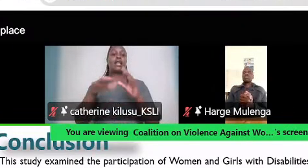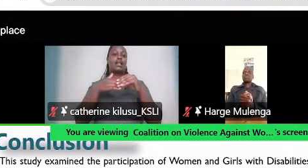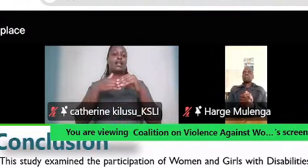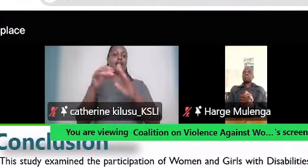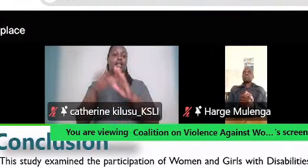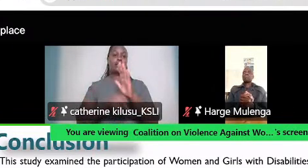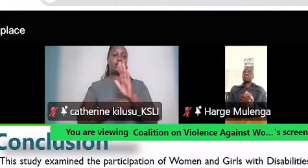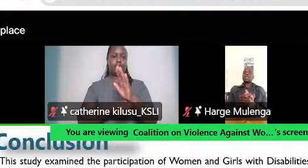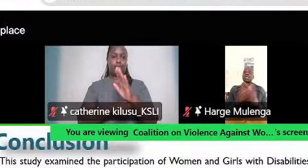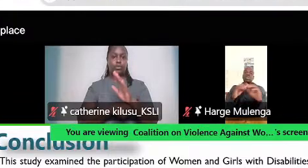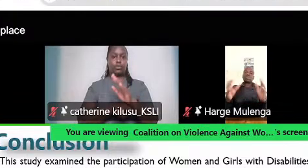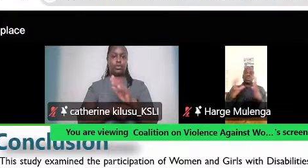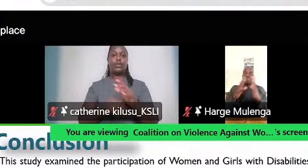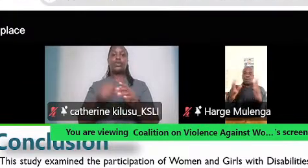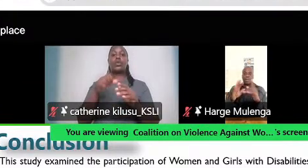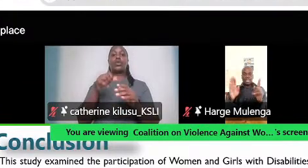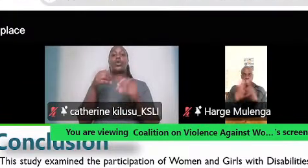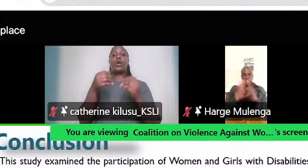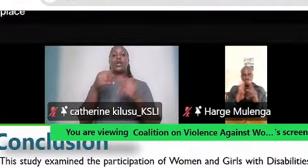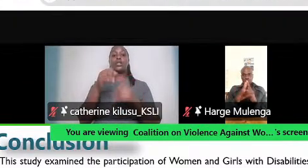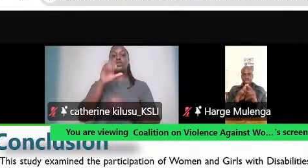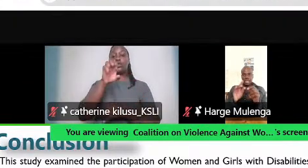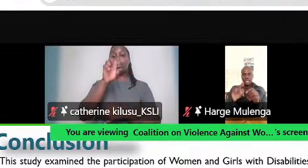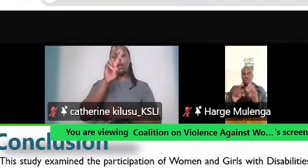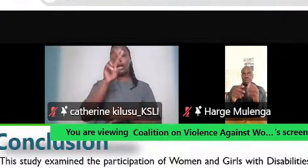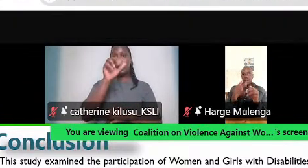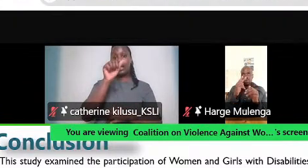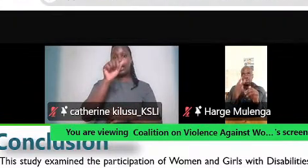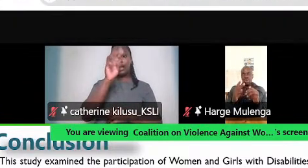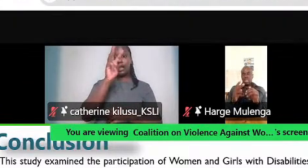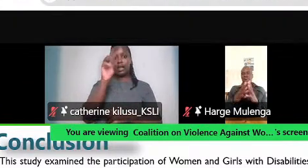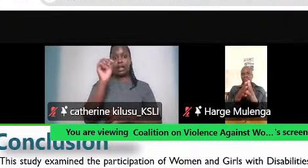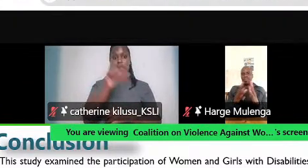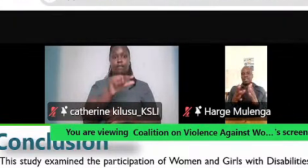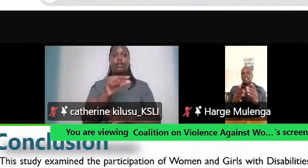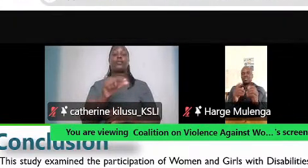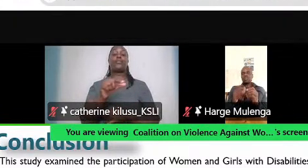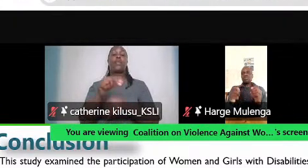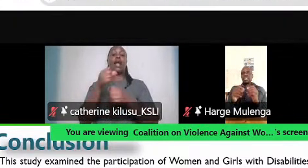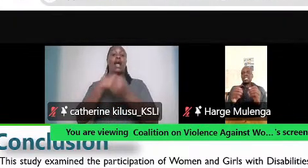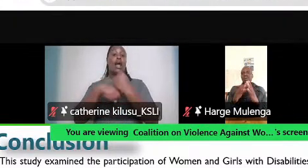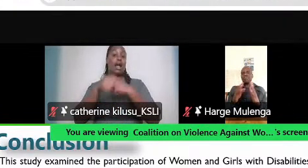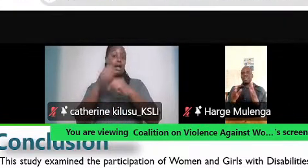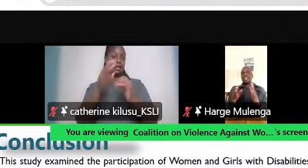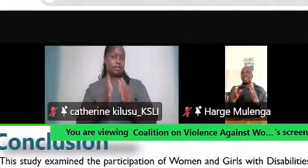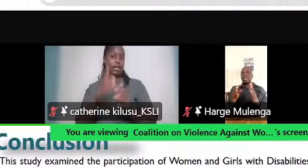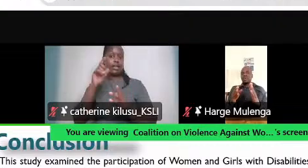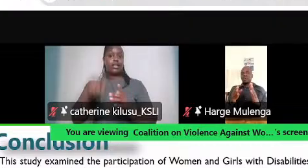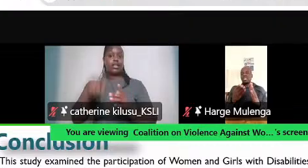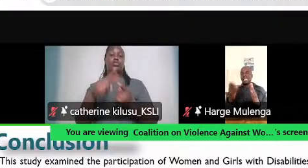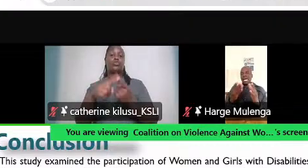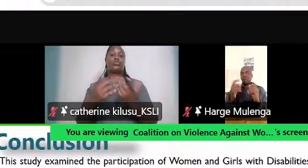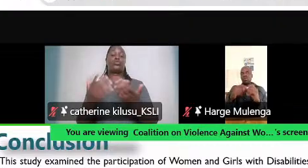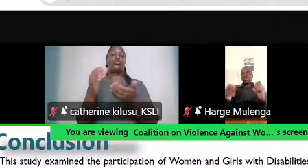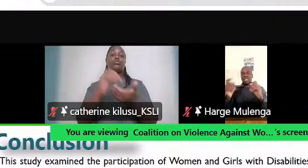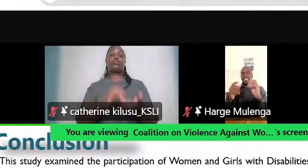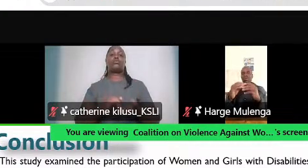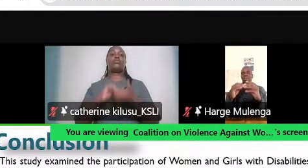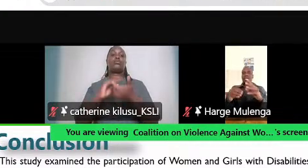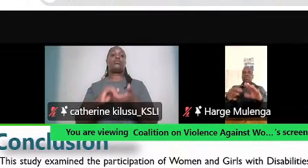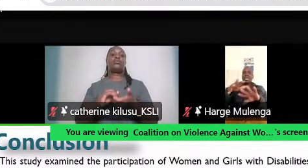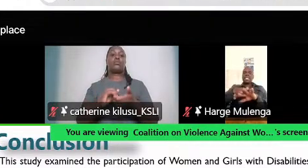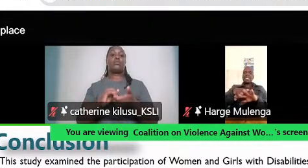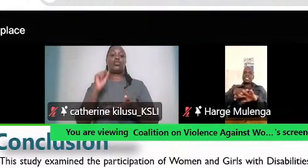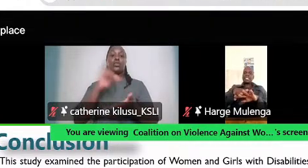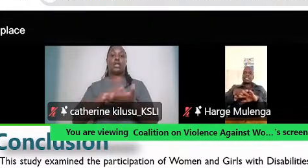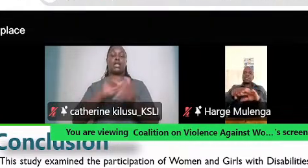So they are EVAWG actors to sustainably, effectively engage in order to